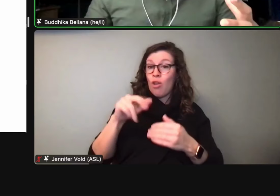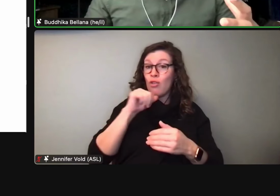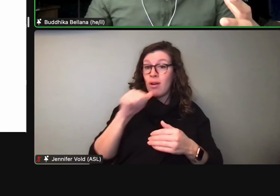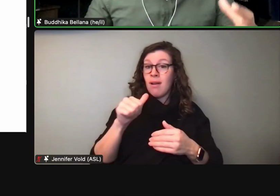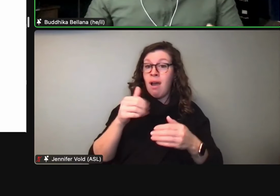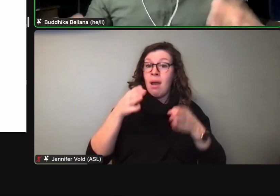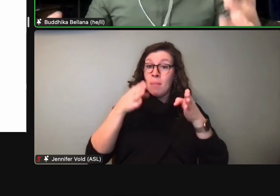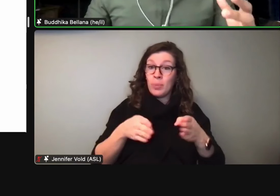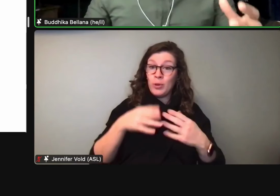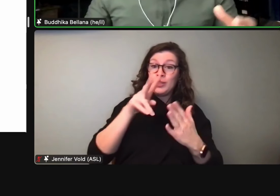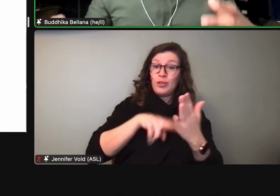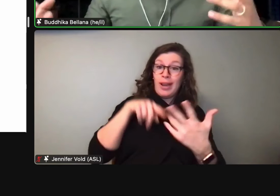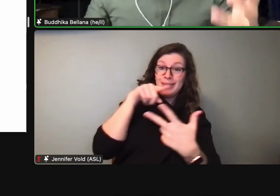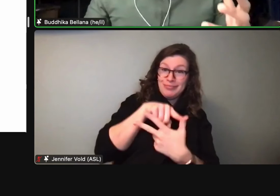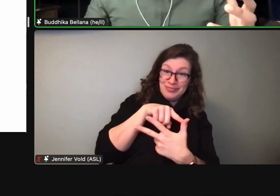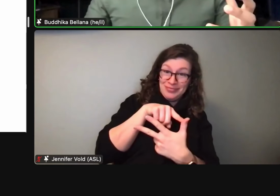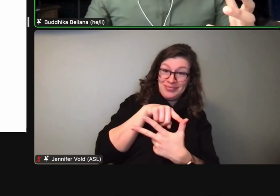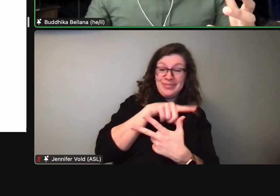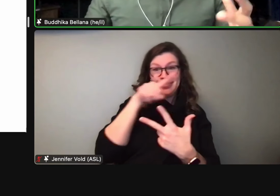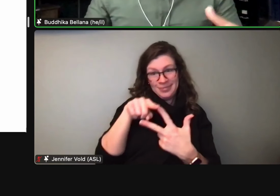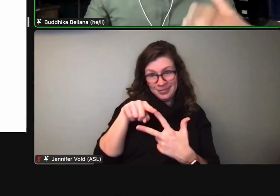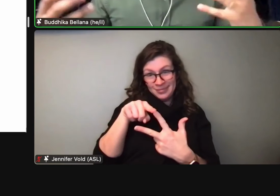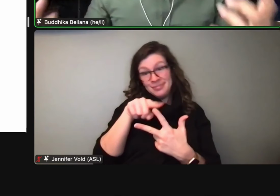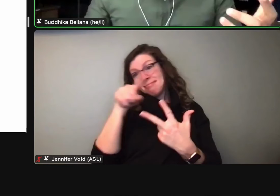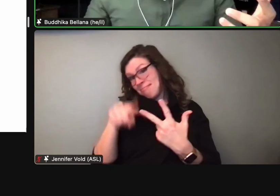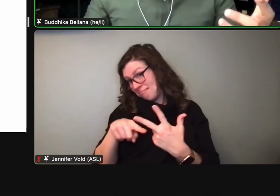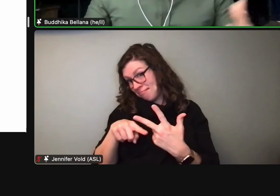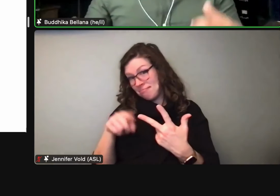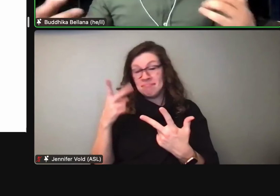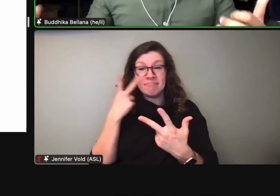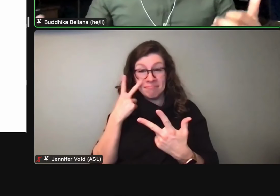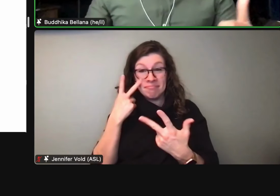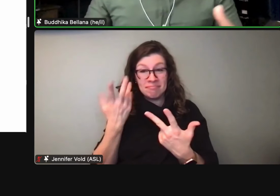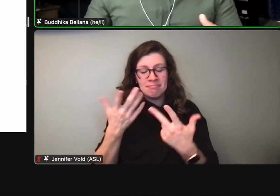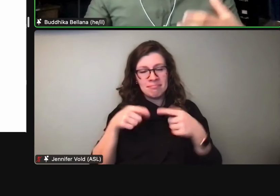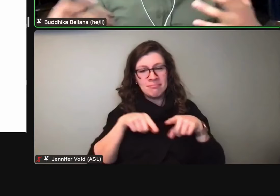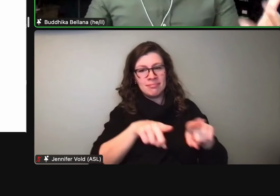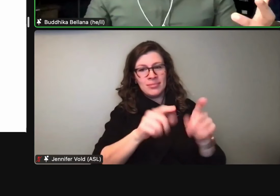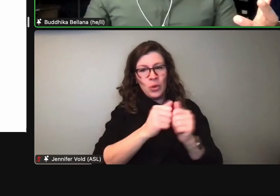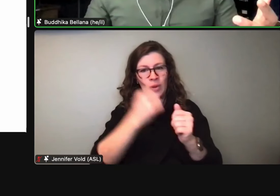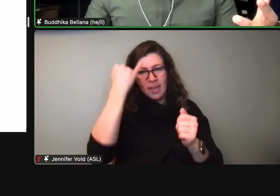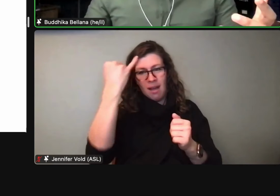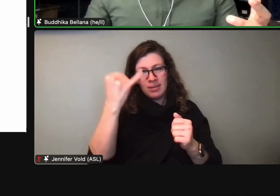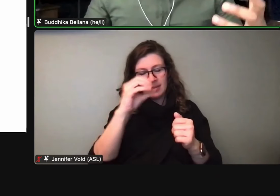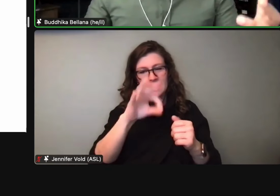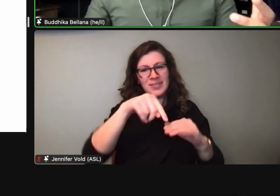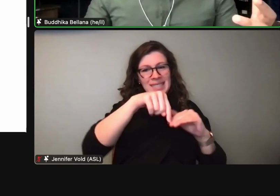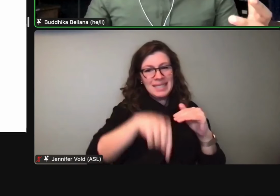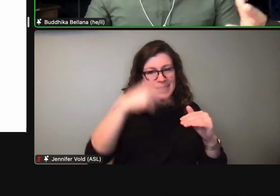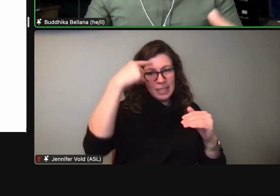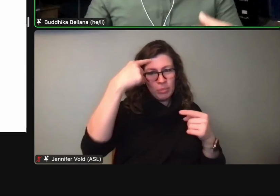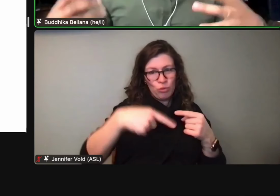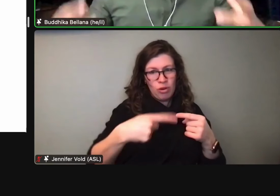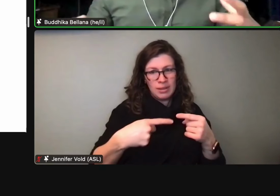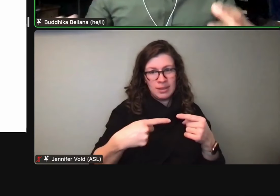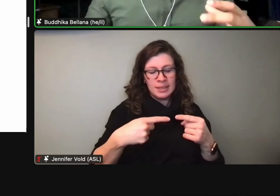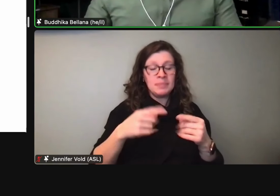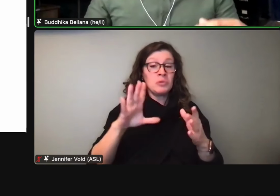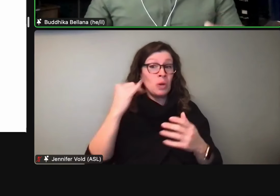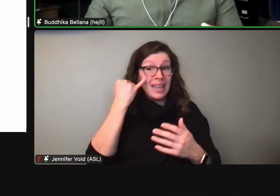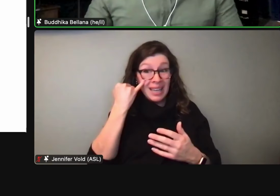intact story or a sentence scrambled or word scrambled story, kind of in line with the ideas of deep processing that I've been putting forward. So